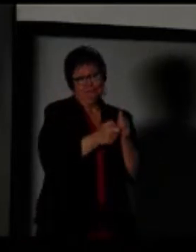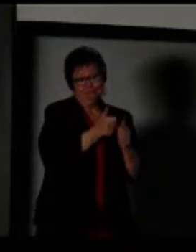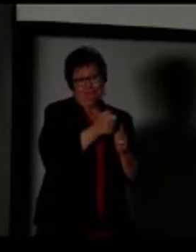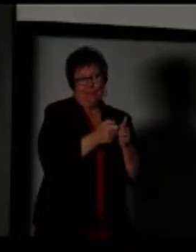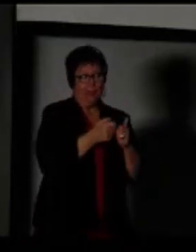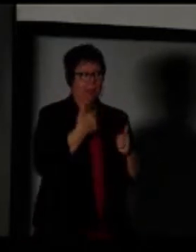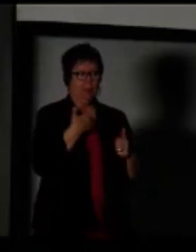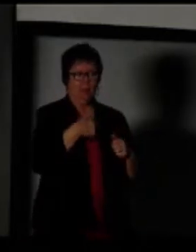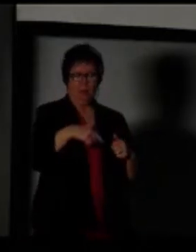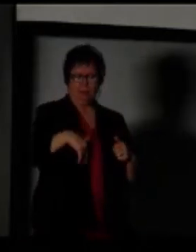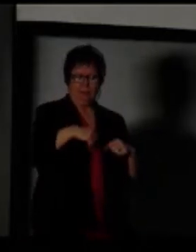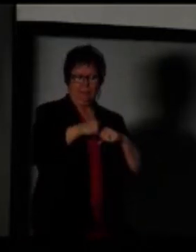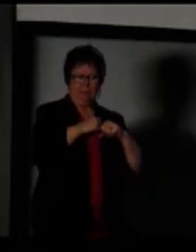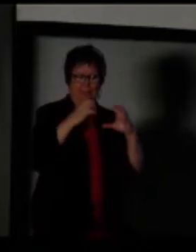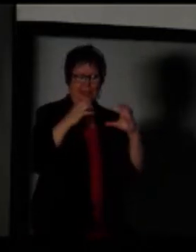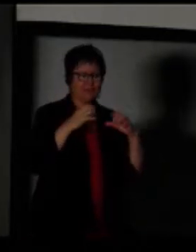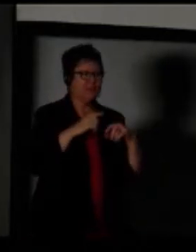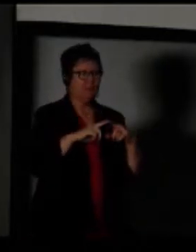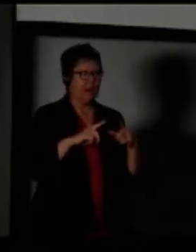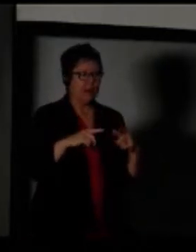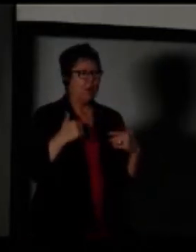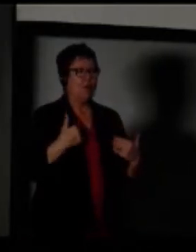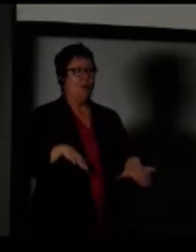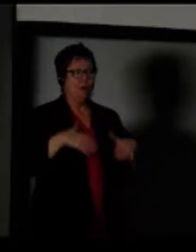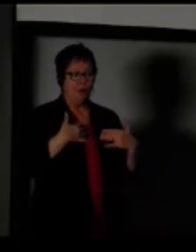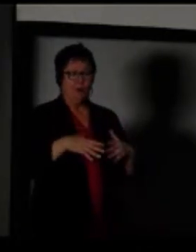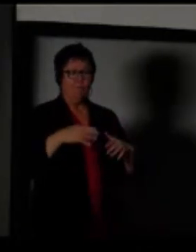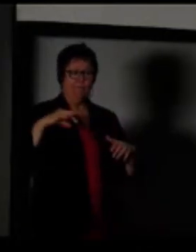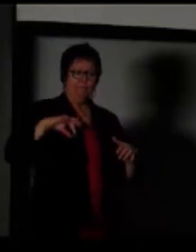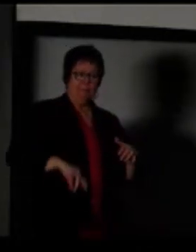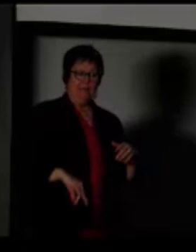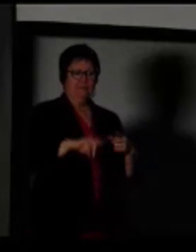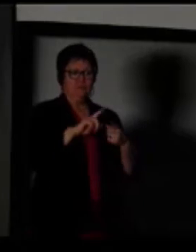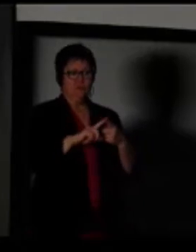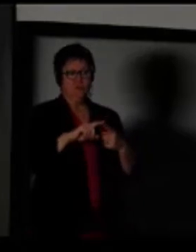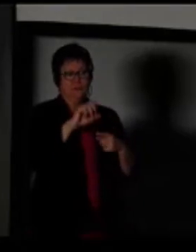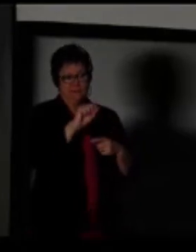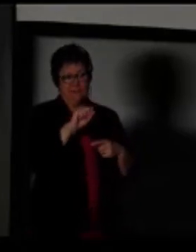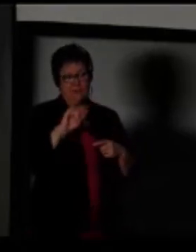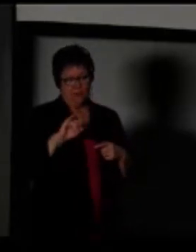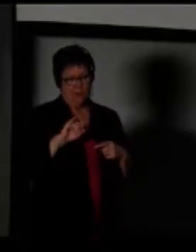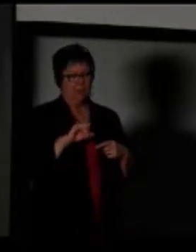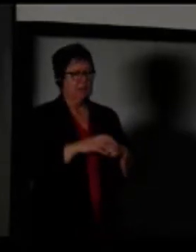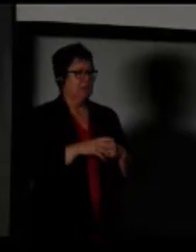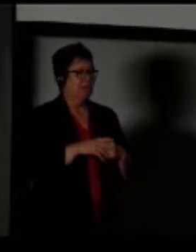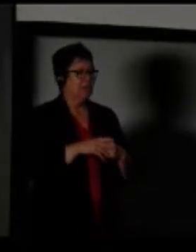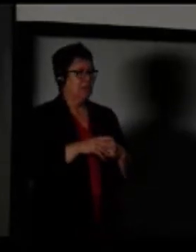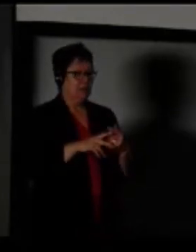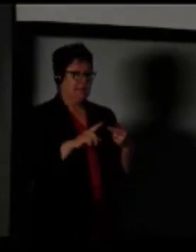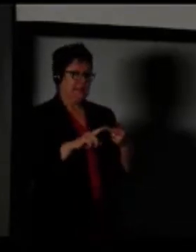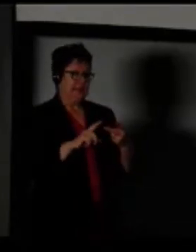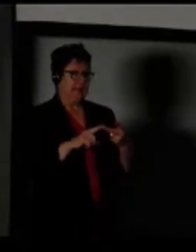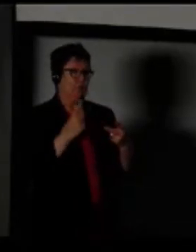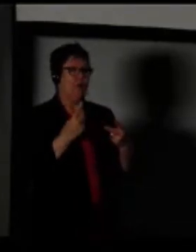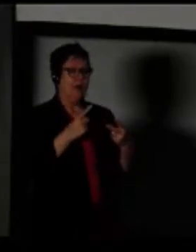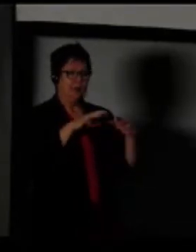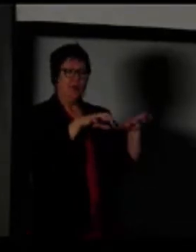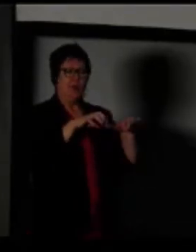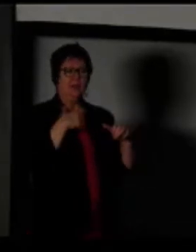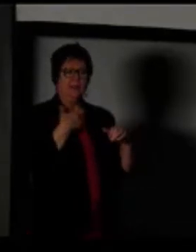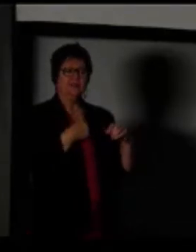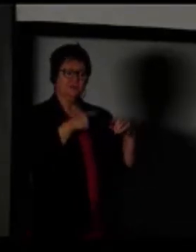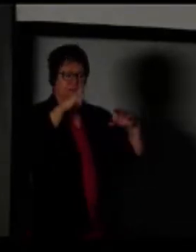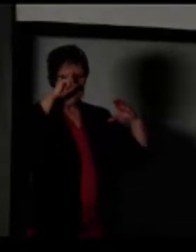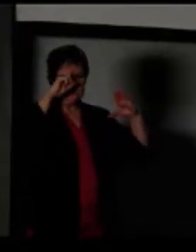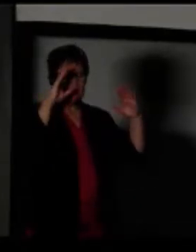it's obviously of great use to the Smithsonian. The second one is an audience that we anticipated, and